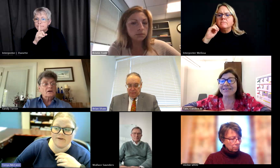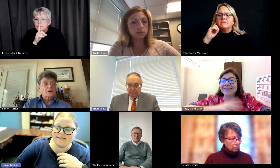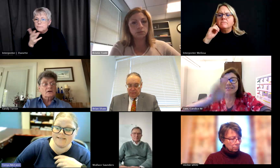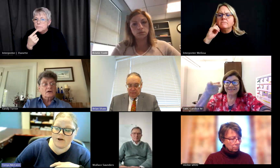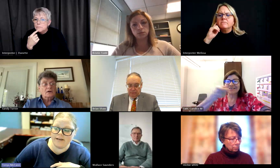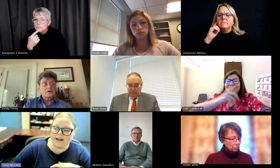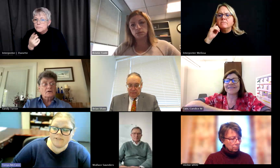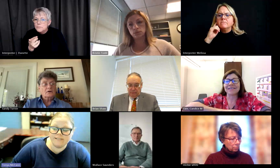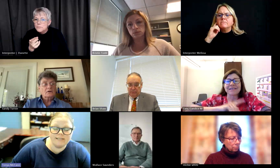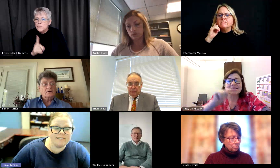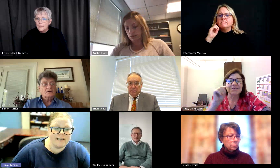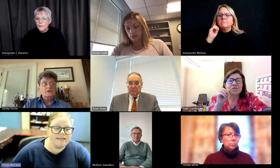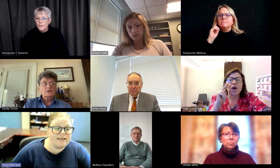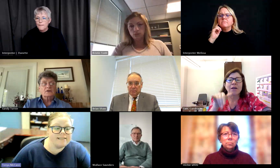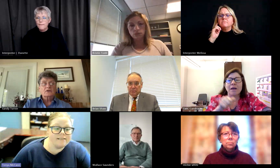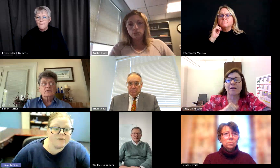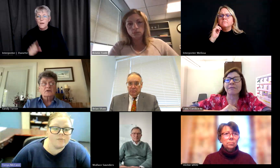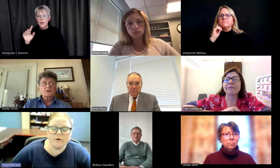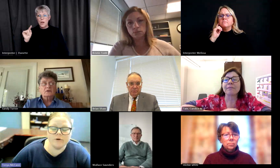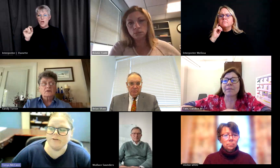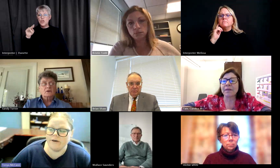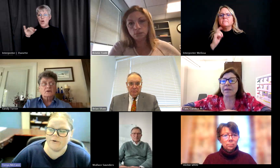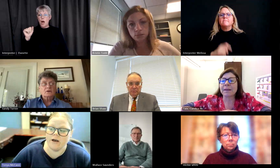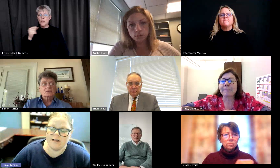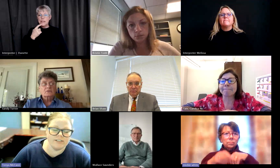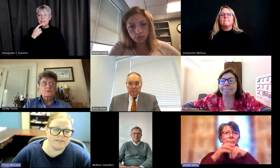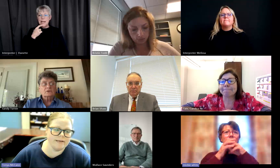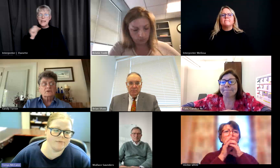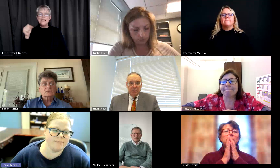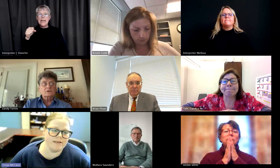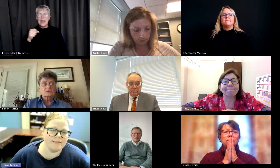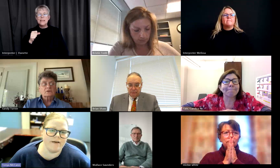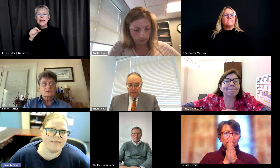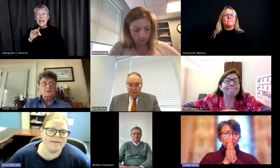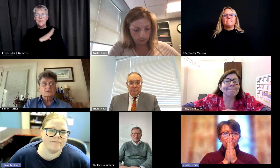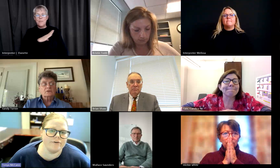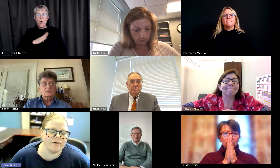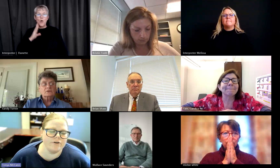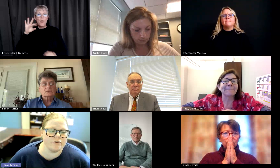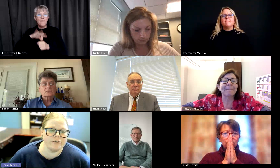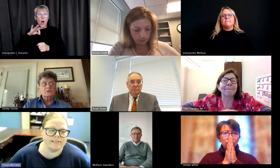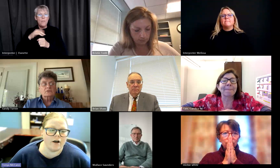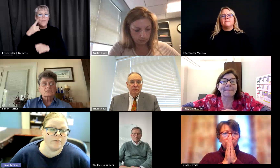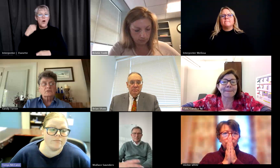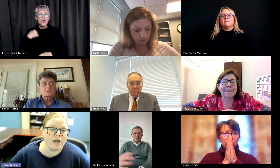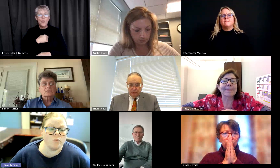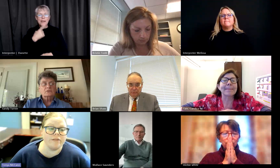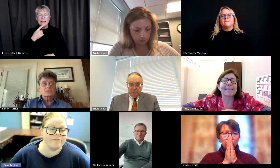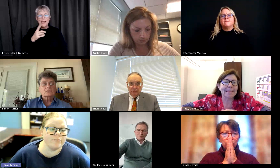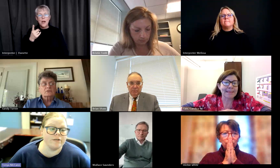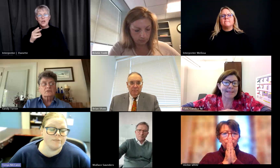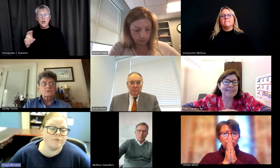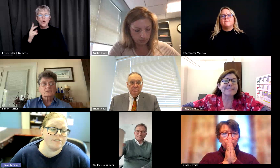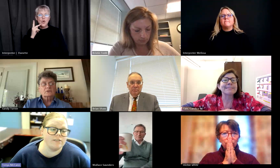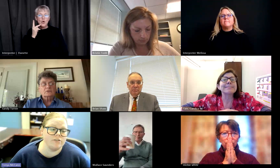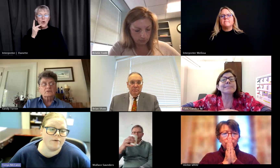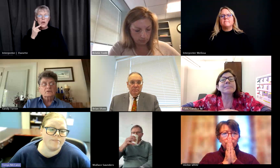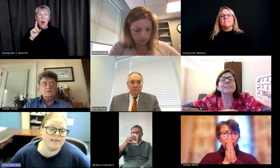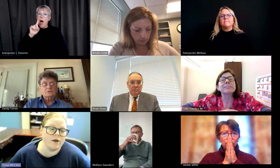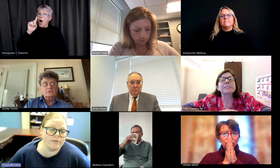Thank you. And this is Tanya, and I was just going to say yes if the board would vote, just because we specified that for Dr. Kristen Todd, it would be only for the